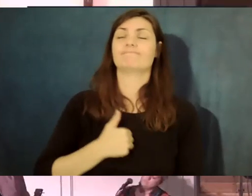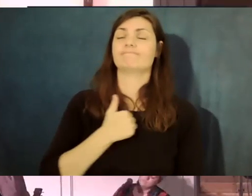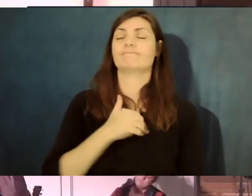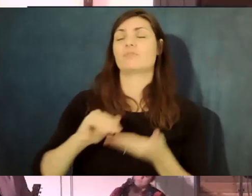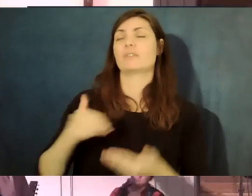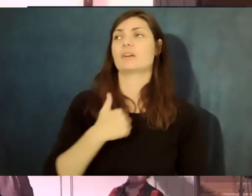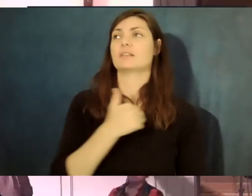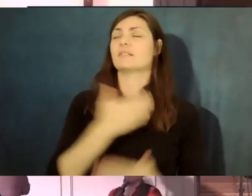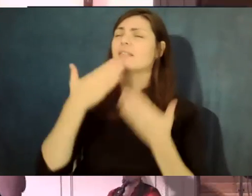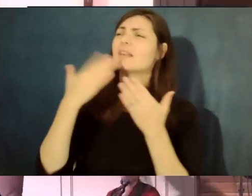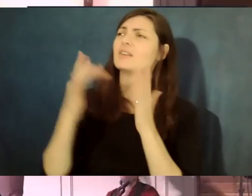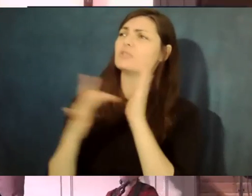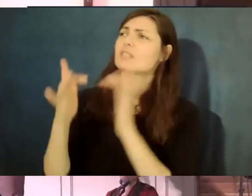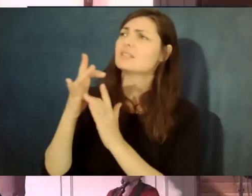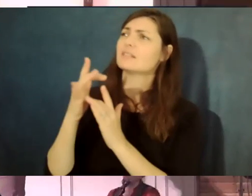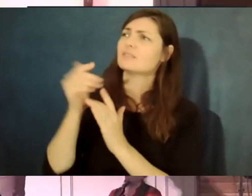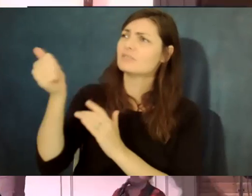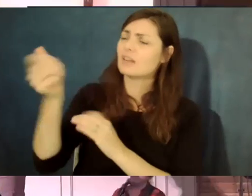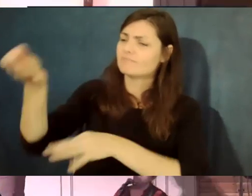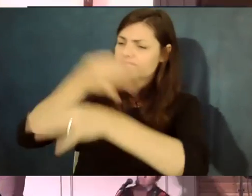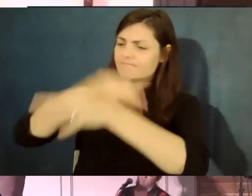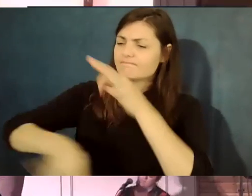Thank you, Jesus, that you took our place.